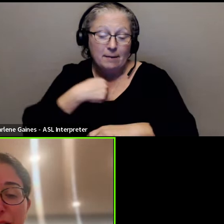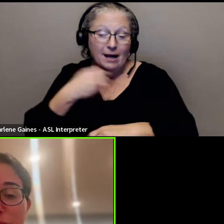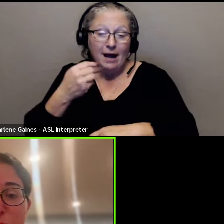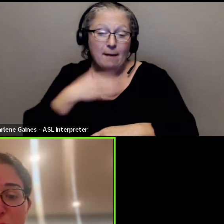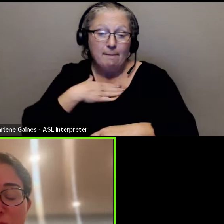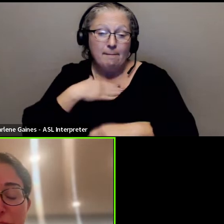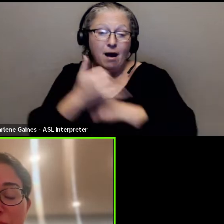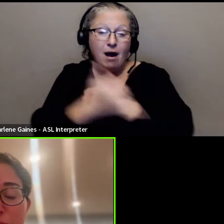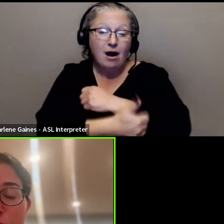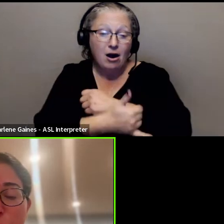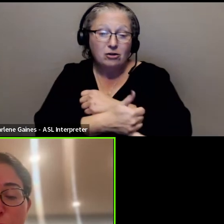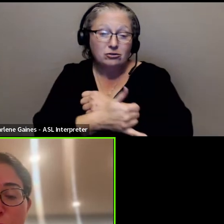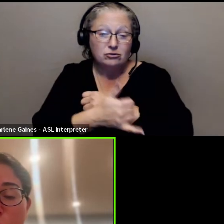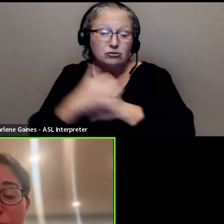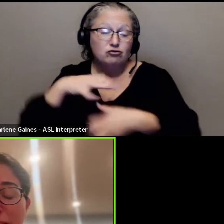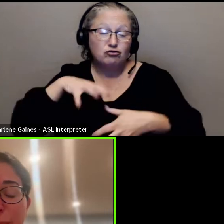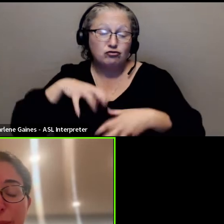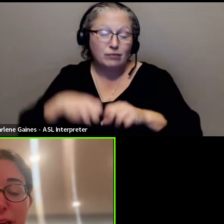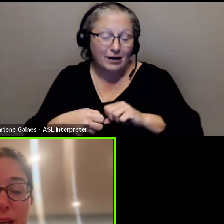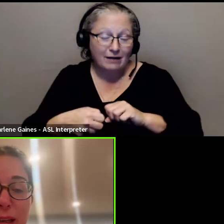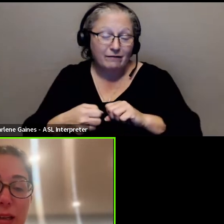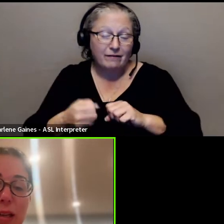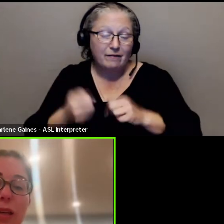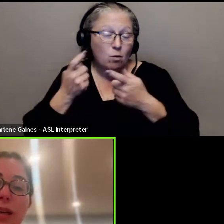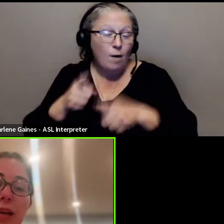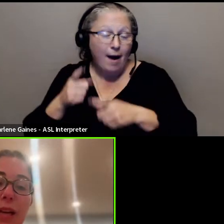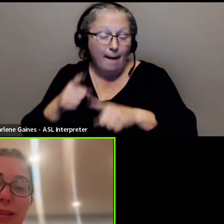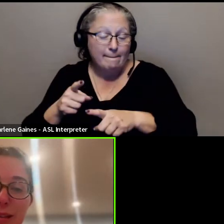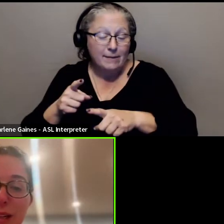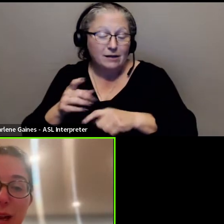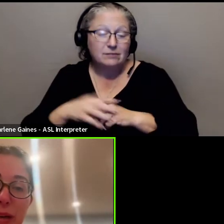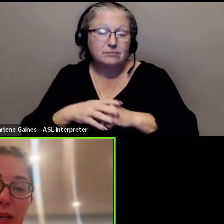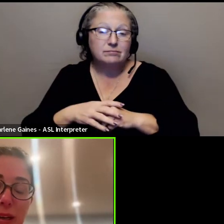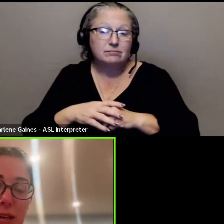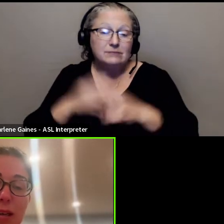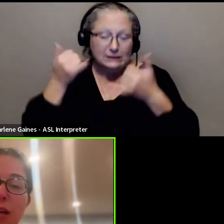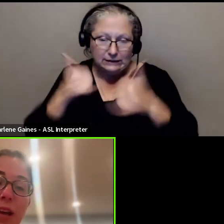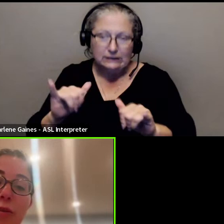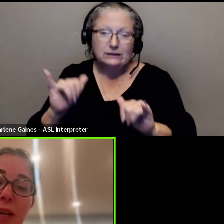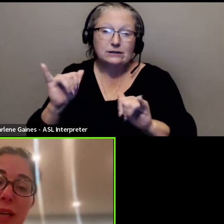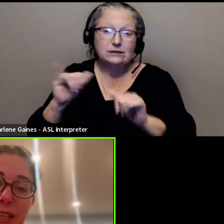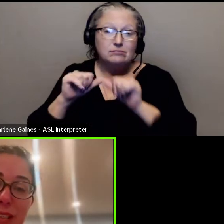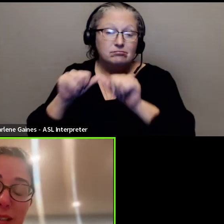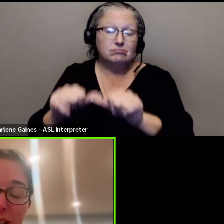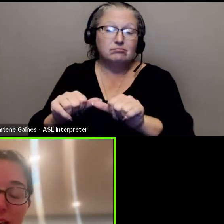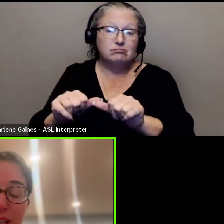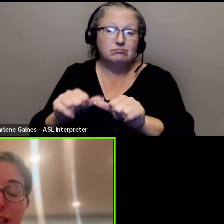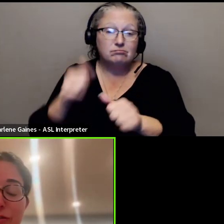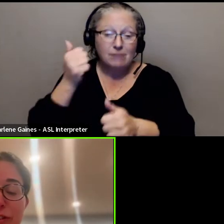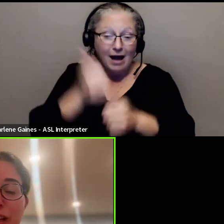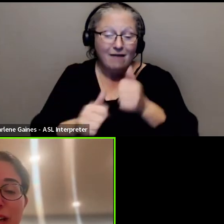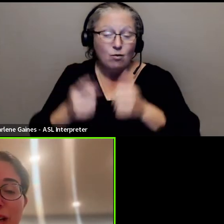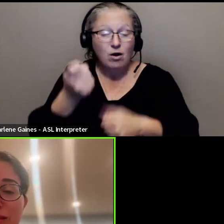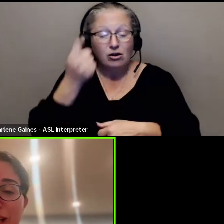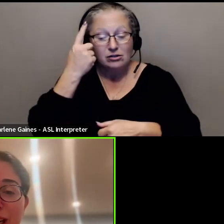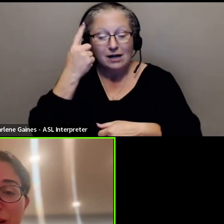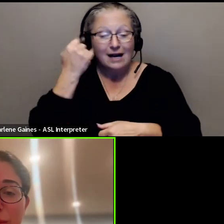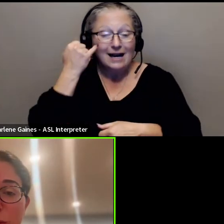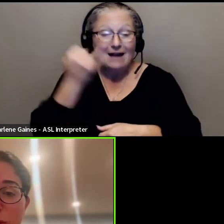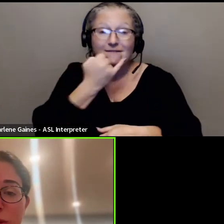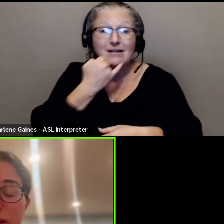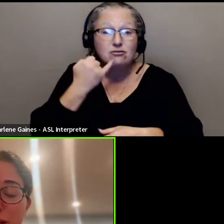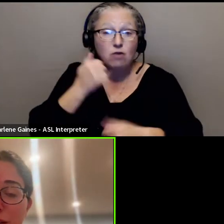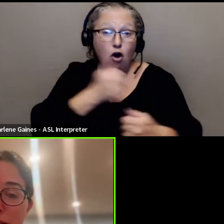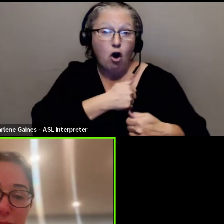my country are all grieving from what's happening, and it's still happening. Everybody must understand that if the Israeli